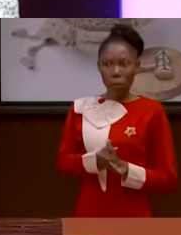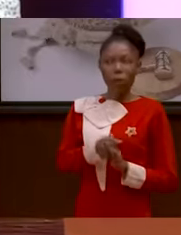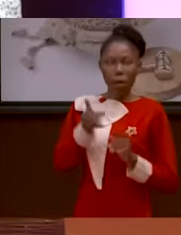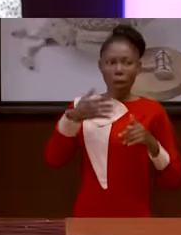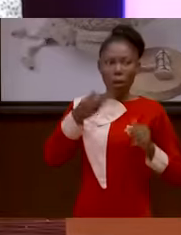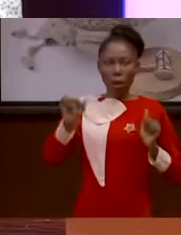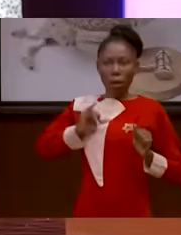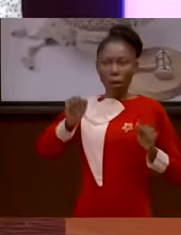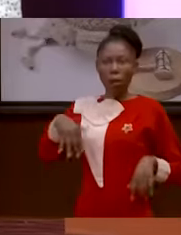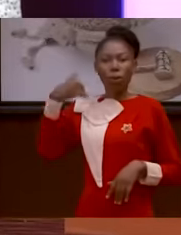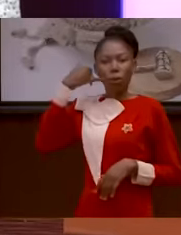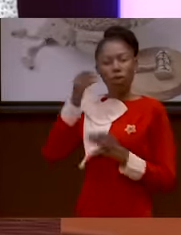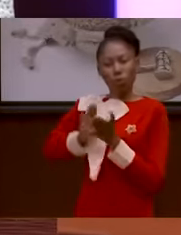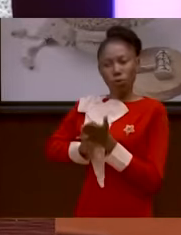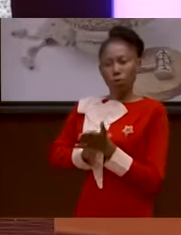the school.